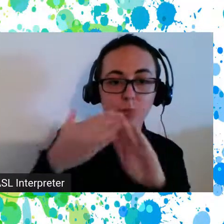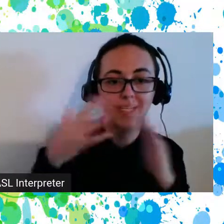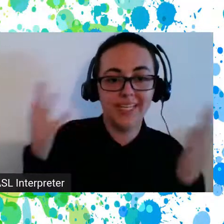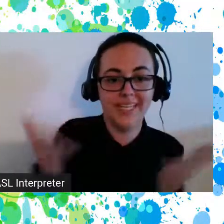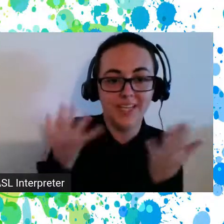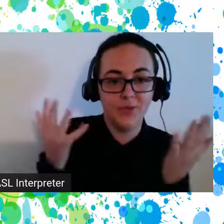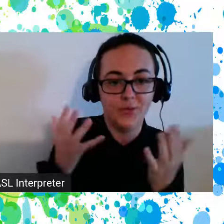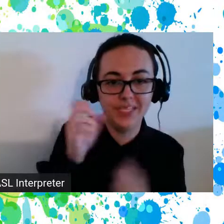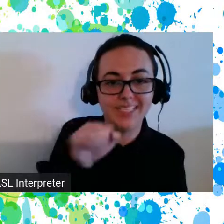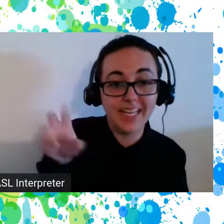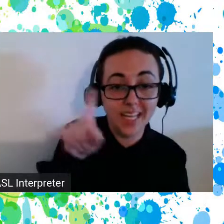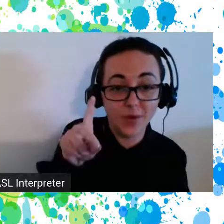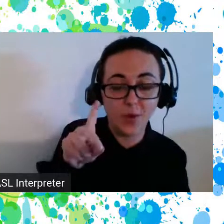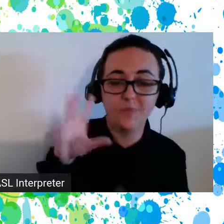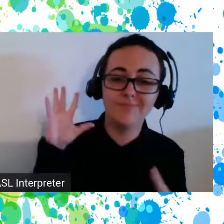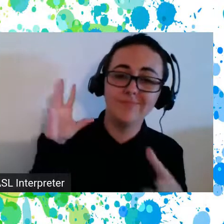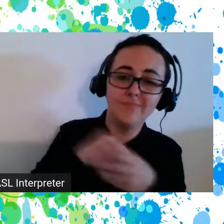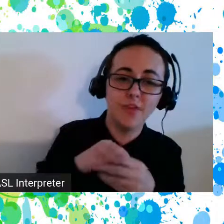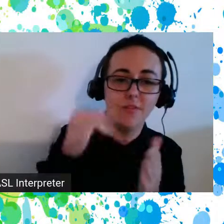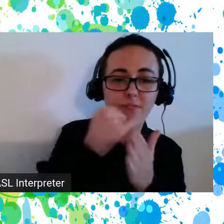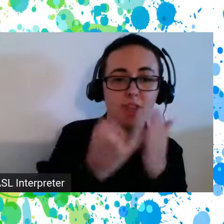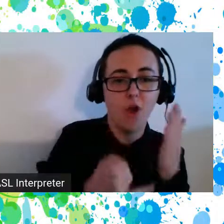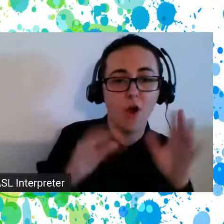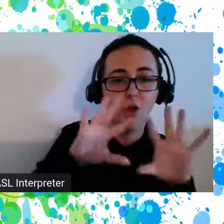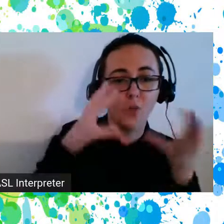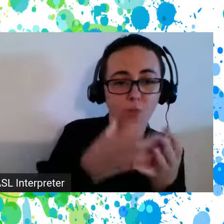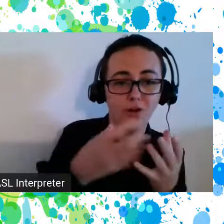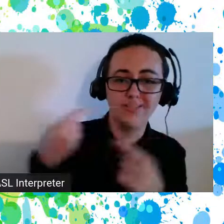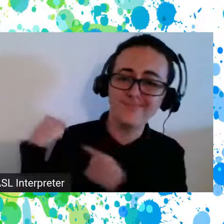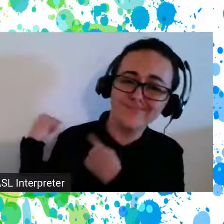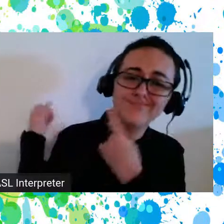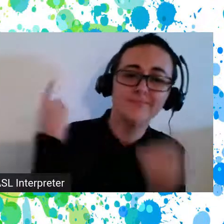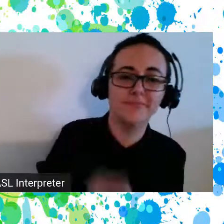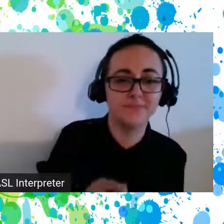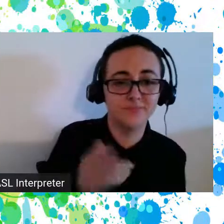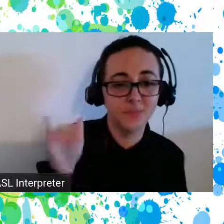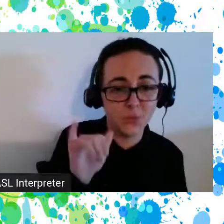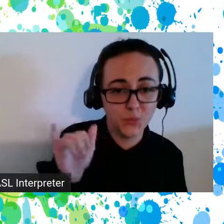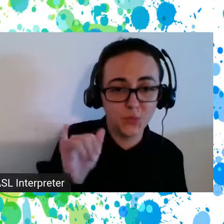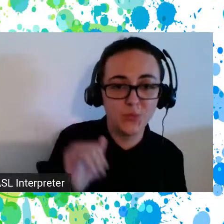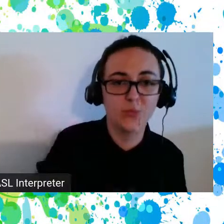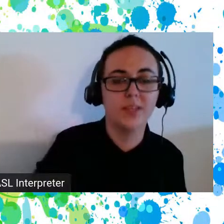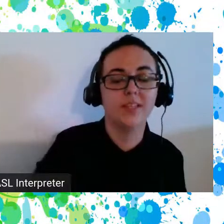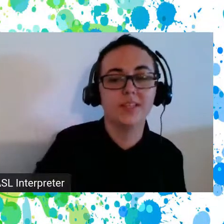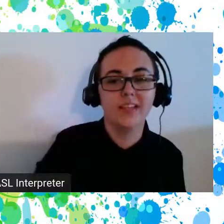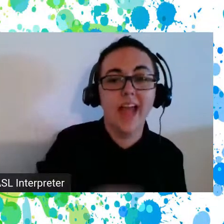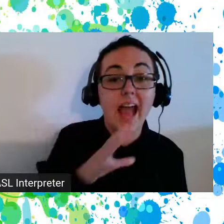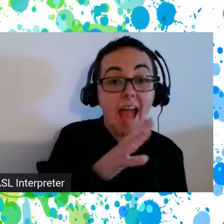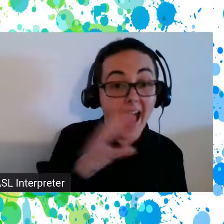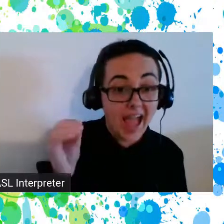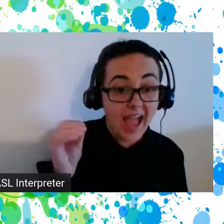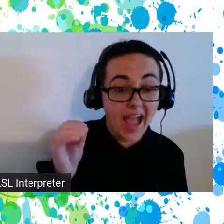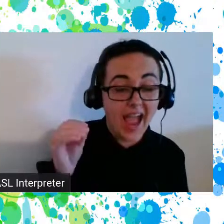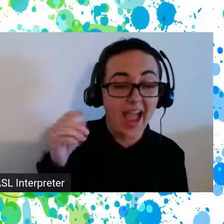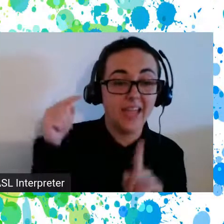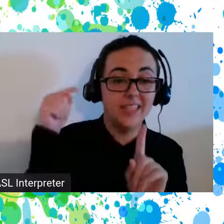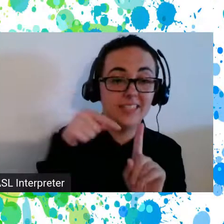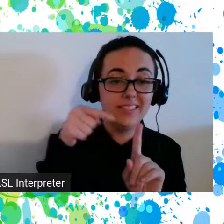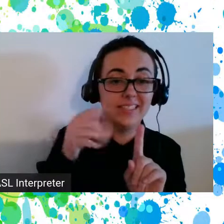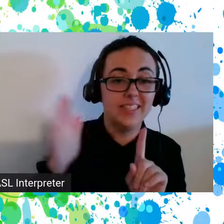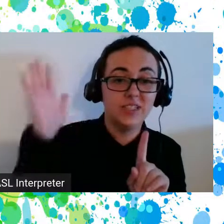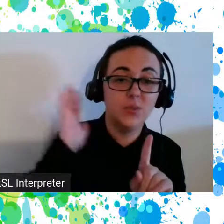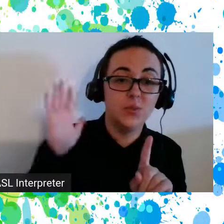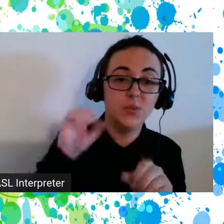involved with the arts world for years and years and years as well, and used to work with the